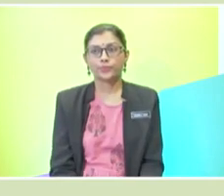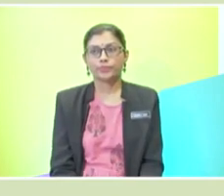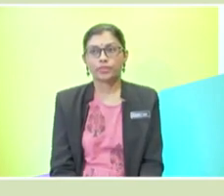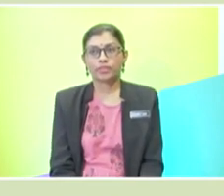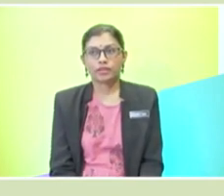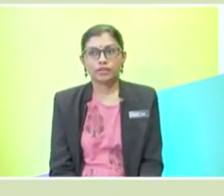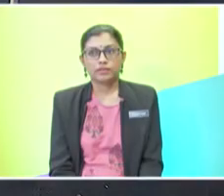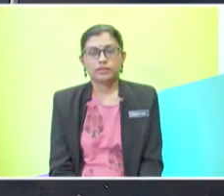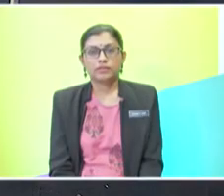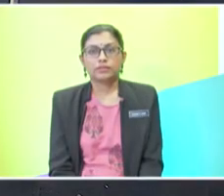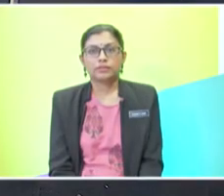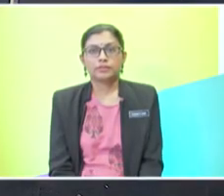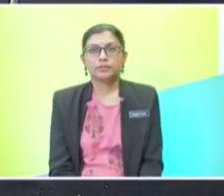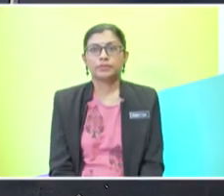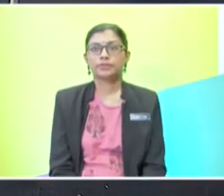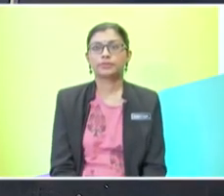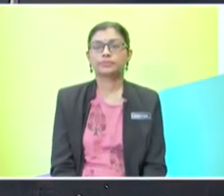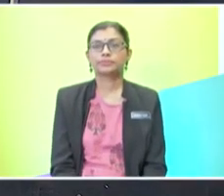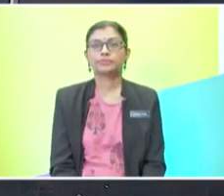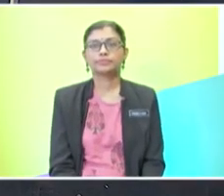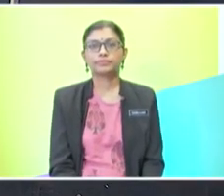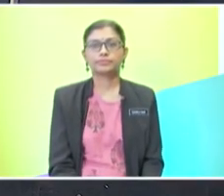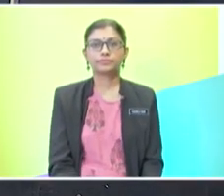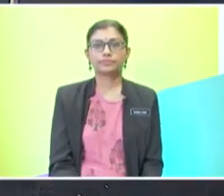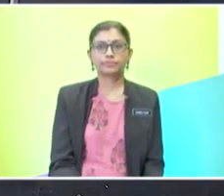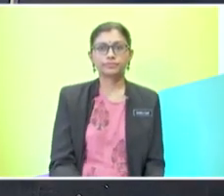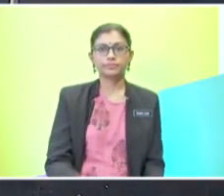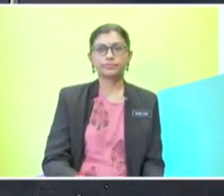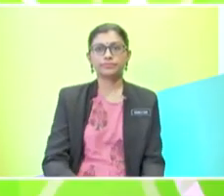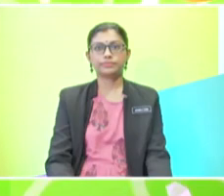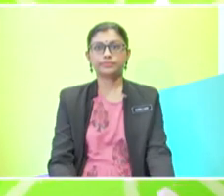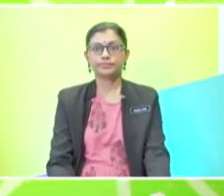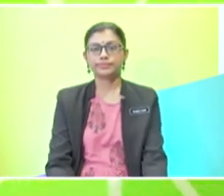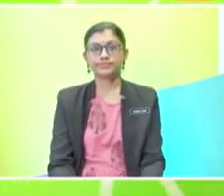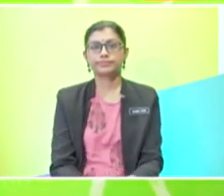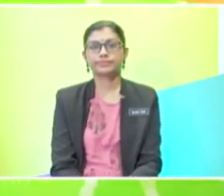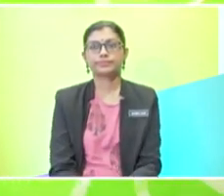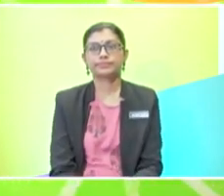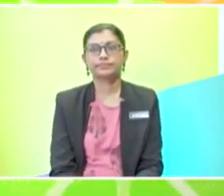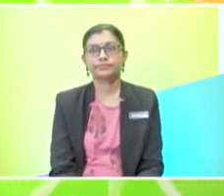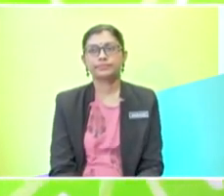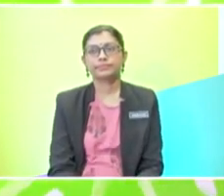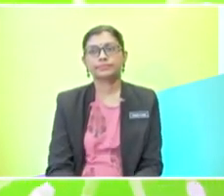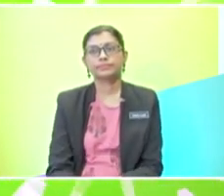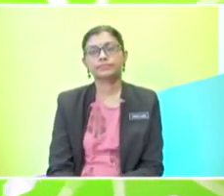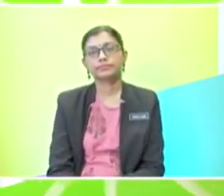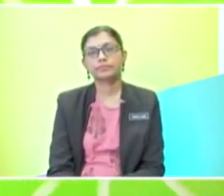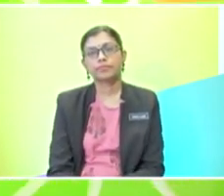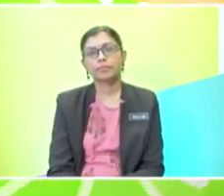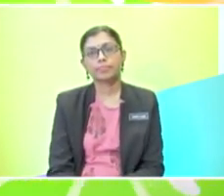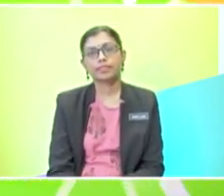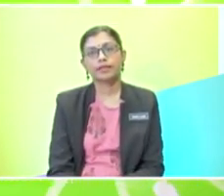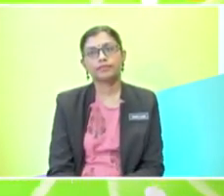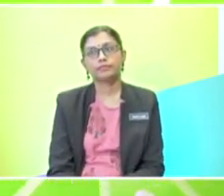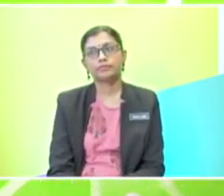right. So while our friends are circling, okay, the information, the task sheet that I've provided to them. Okay. Okay, so have